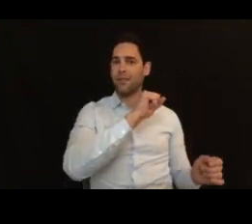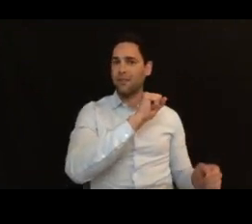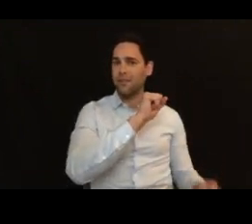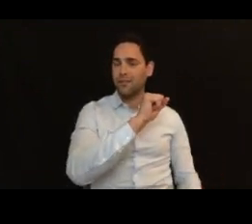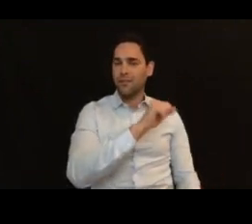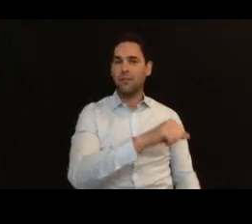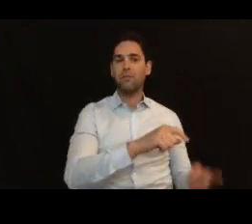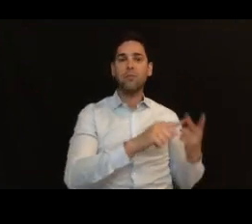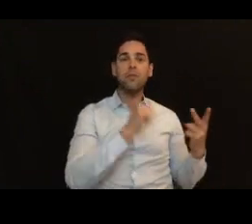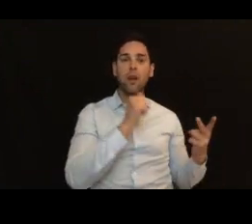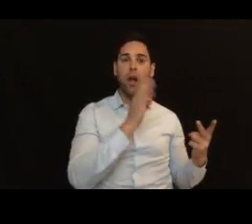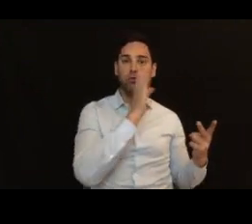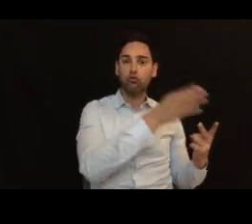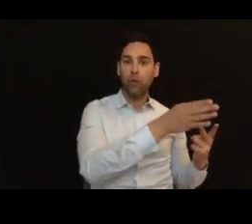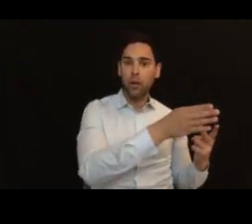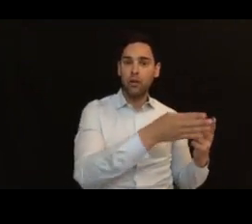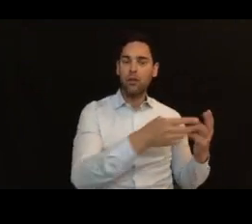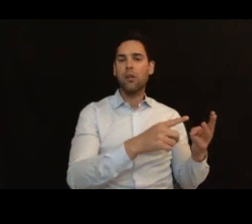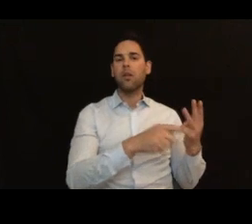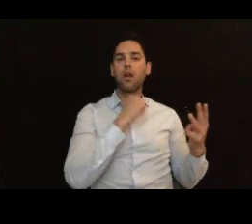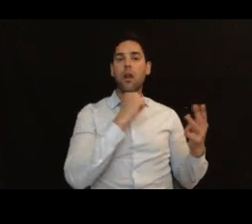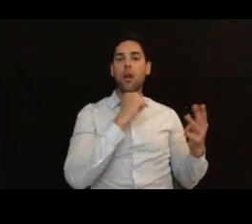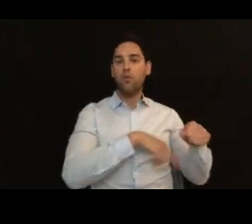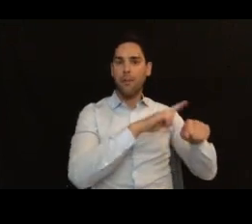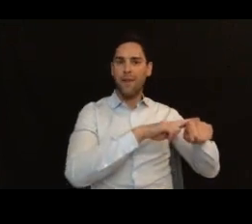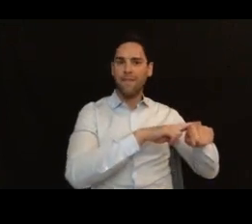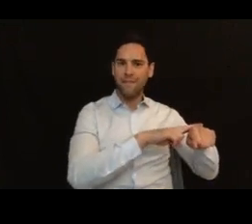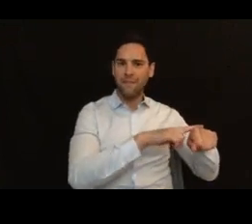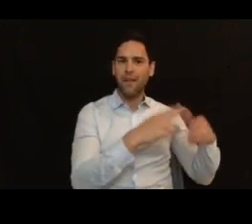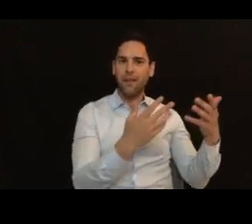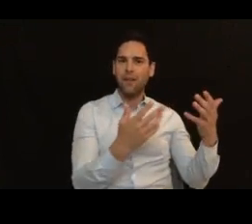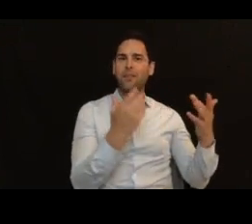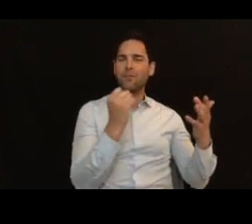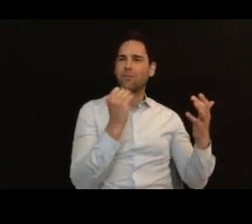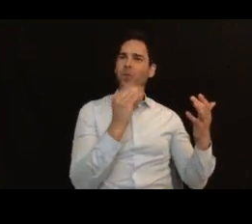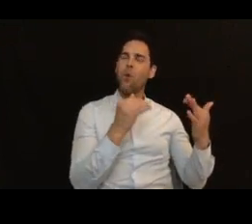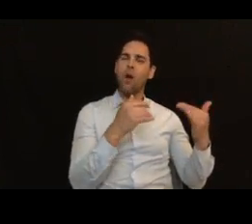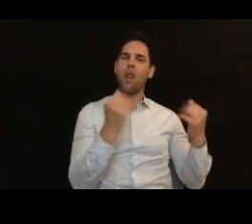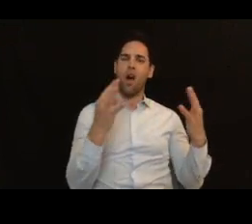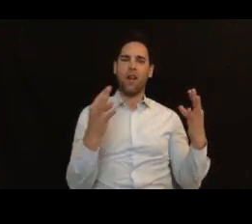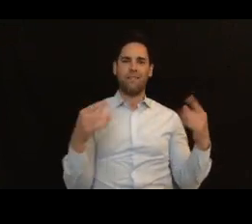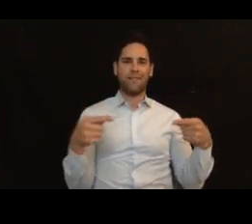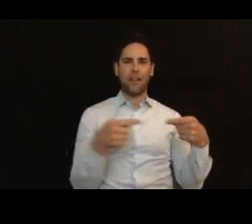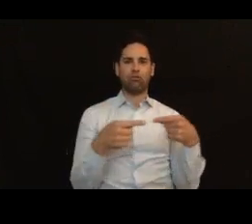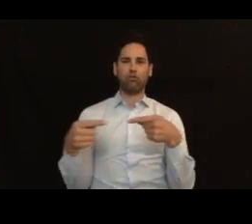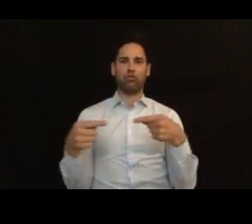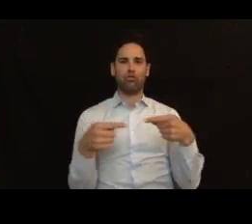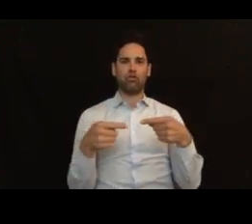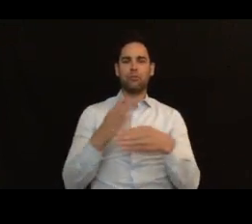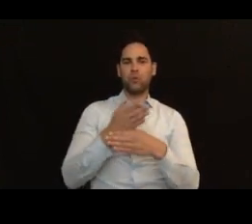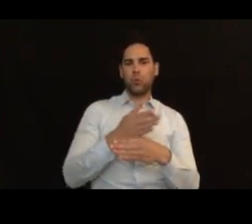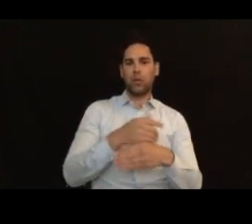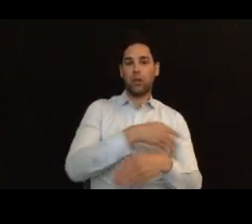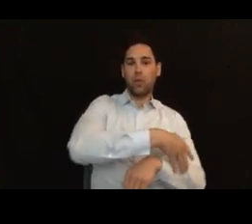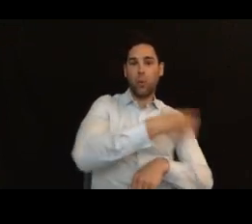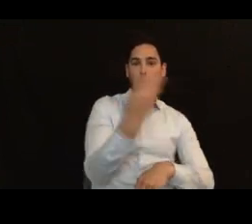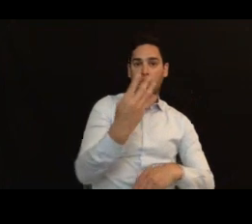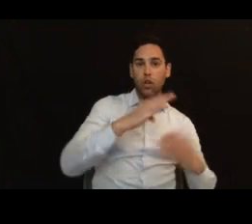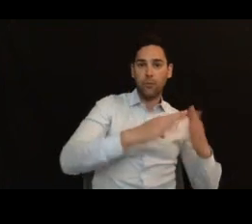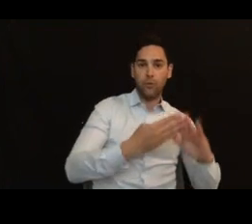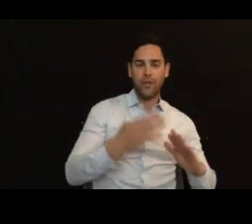straight. They're not normative. So there's a lot of tension between the queer community and